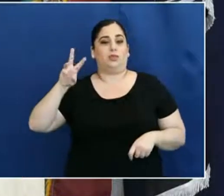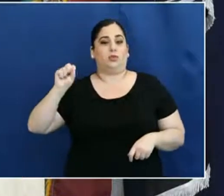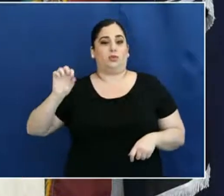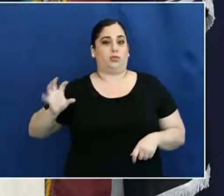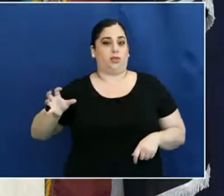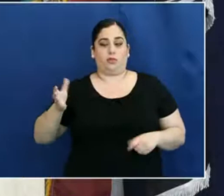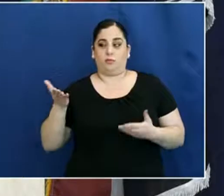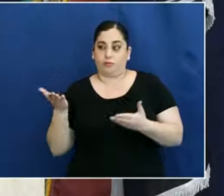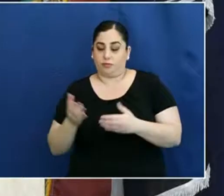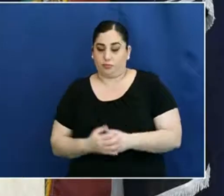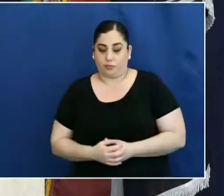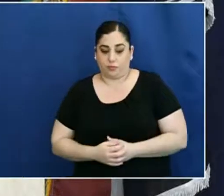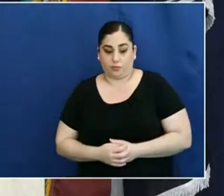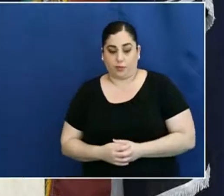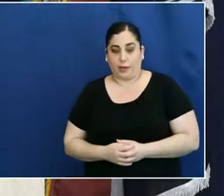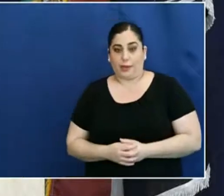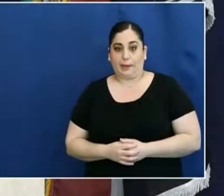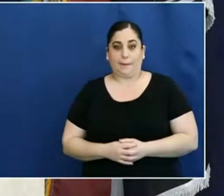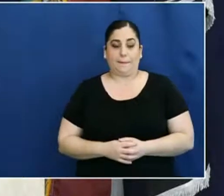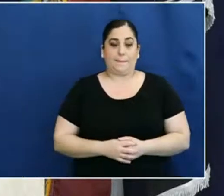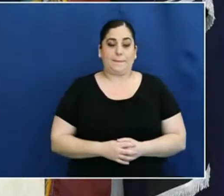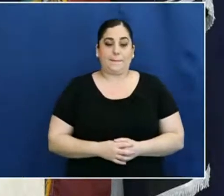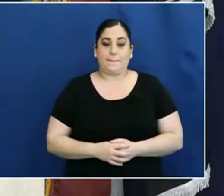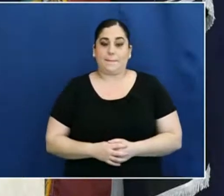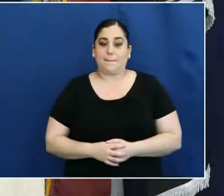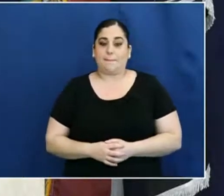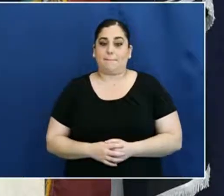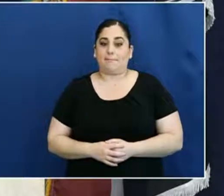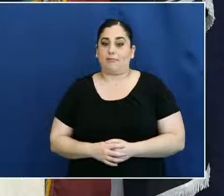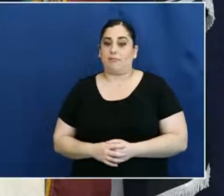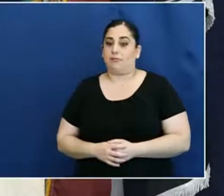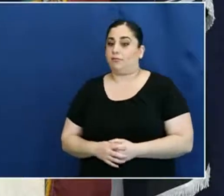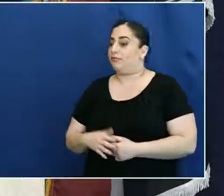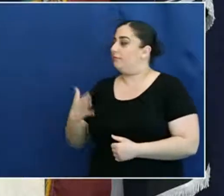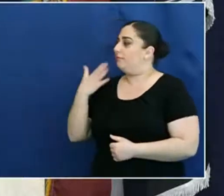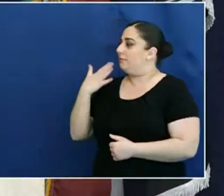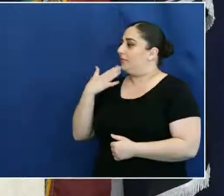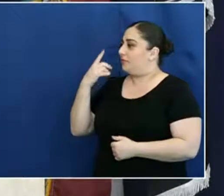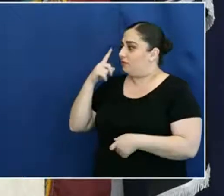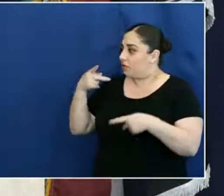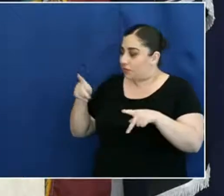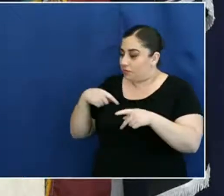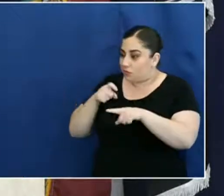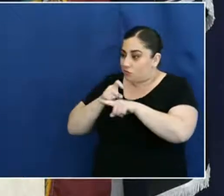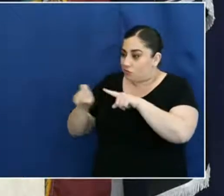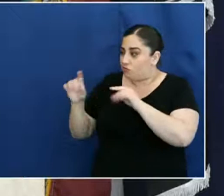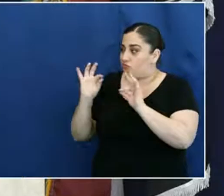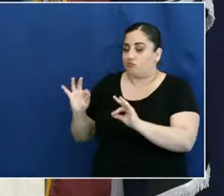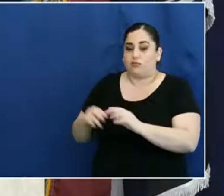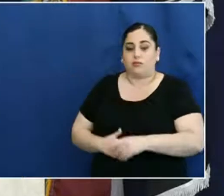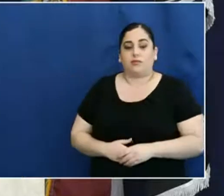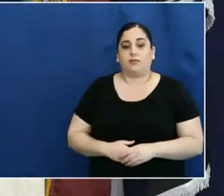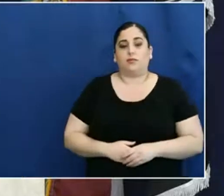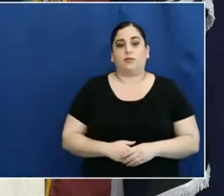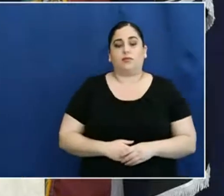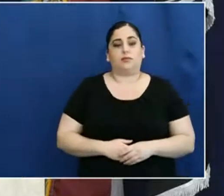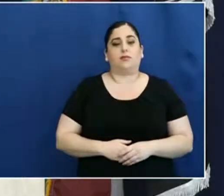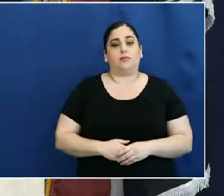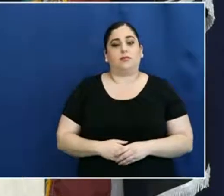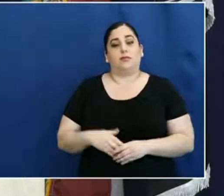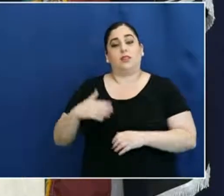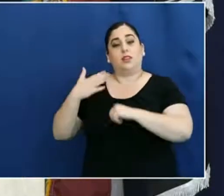Hi, this is Jennifer Kastner, ABC 10. Thanks for taking the call. This question has to do with the county's program to get vaccinations